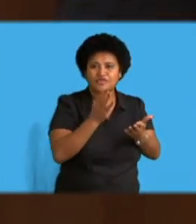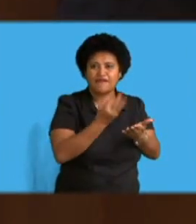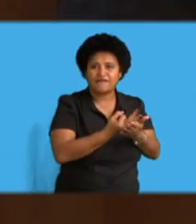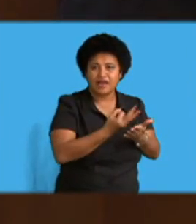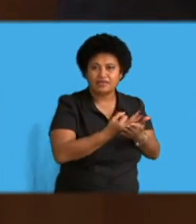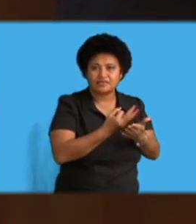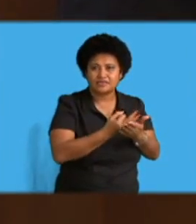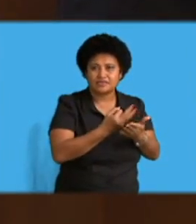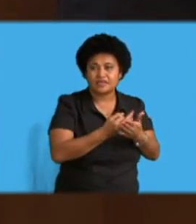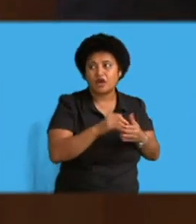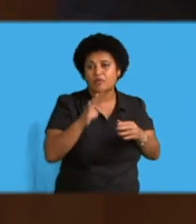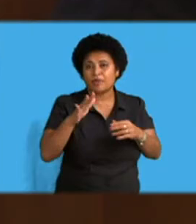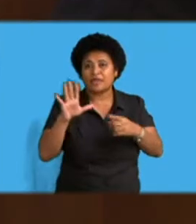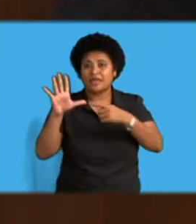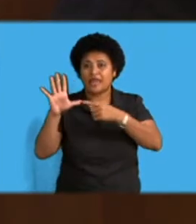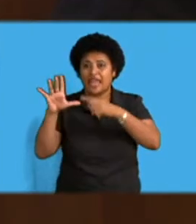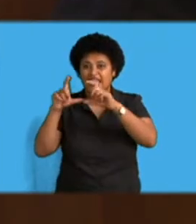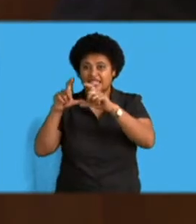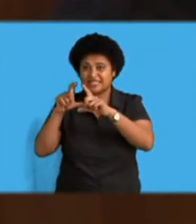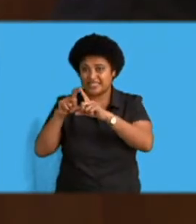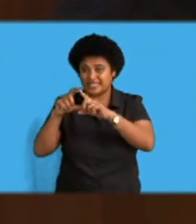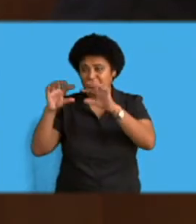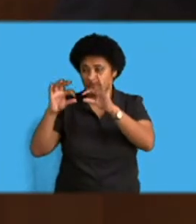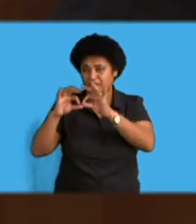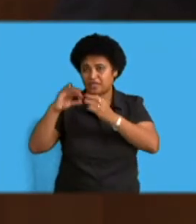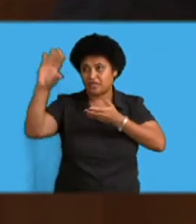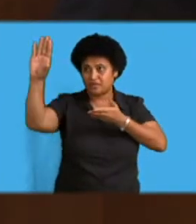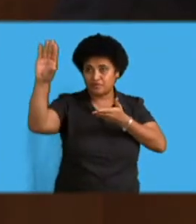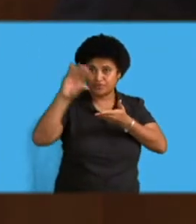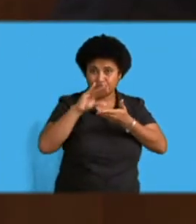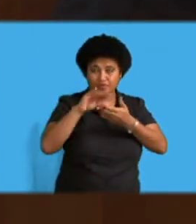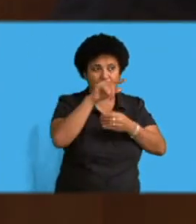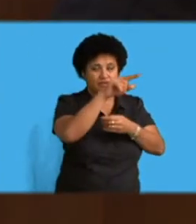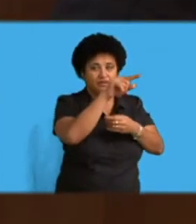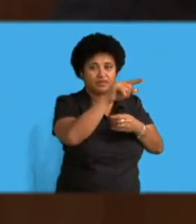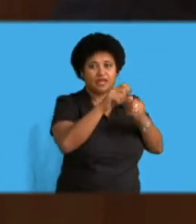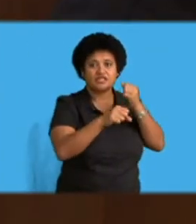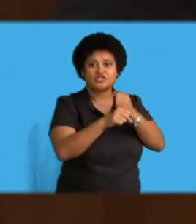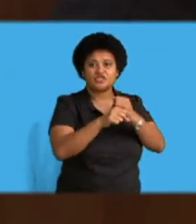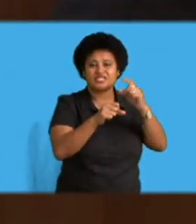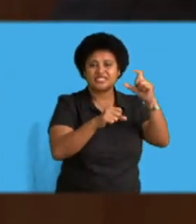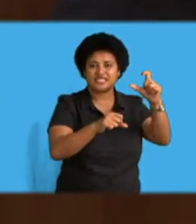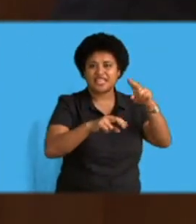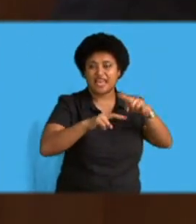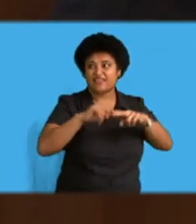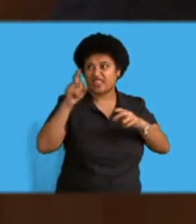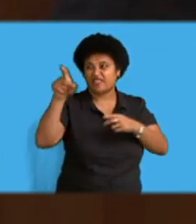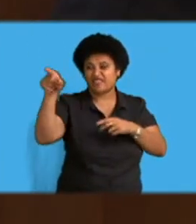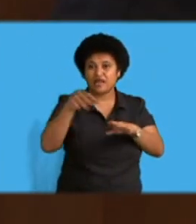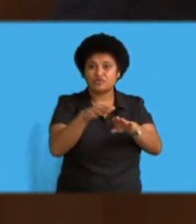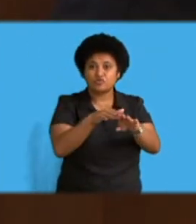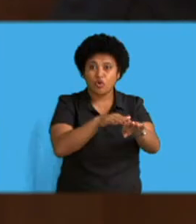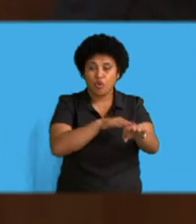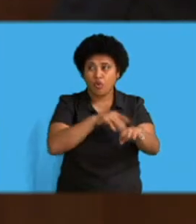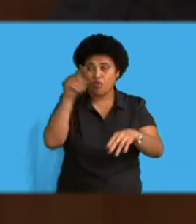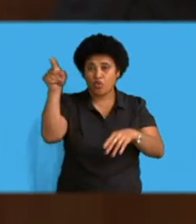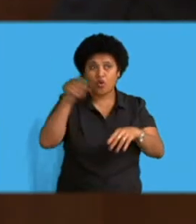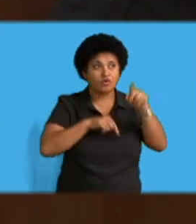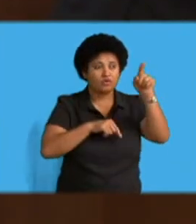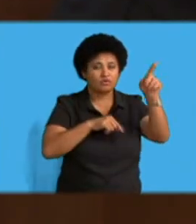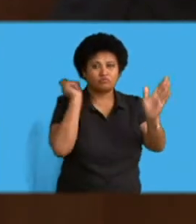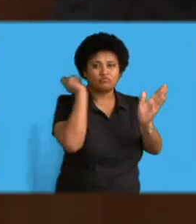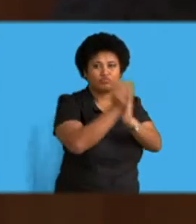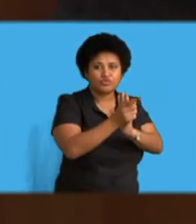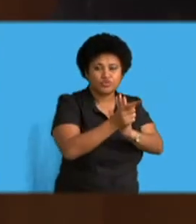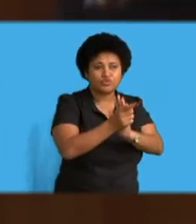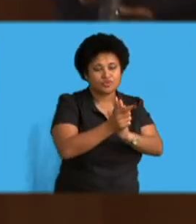which ADB may be funding, and if the GCF is slow in disbursing those funds, then ADB should pick up that element of it, of